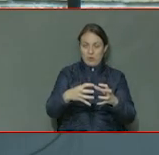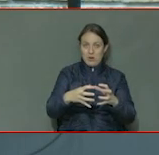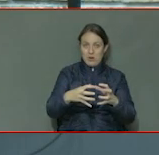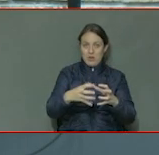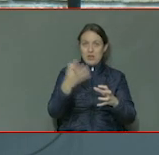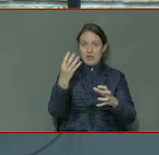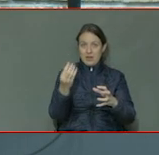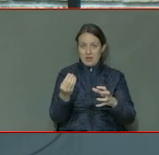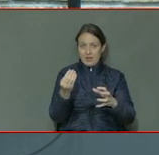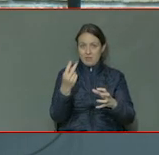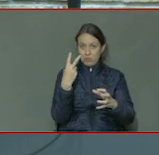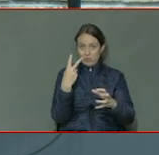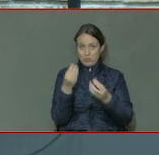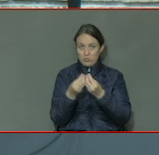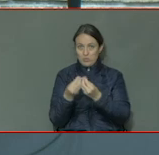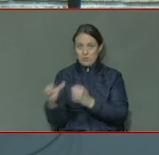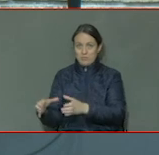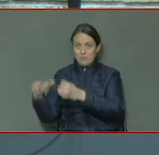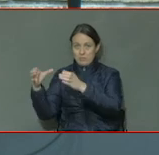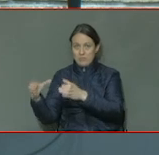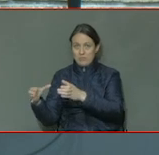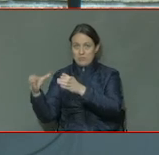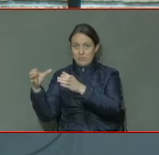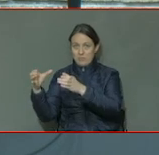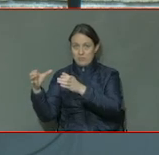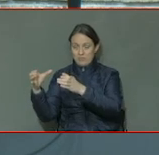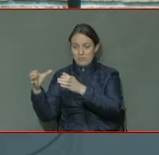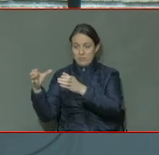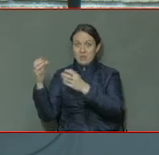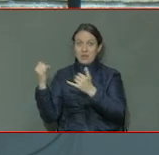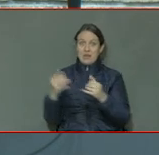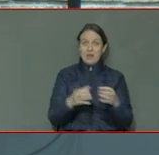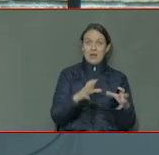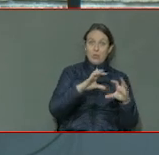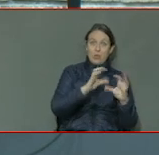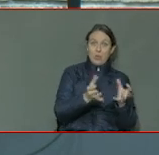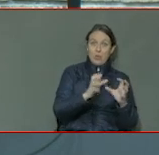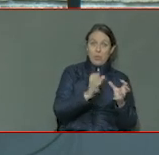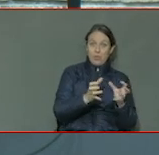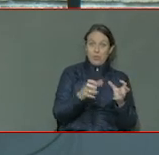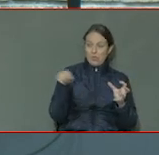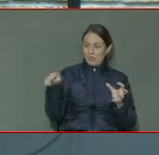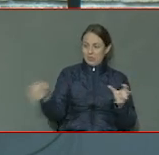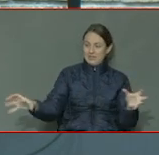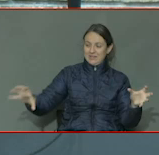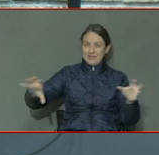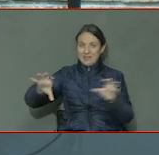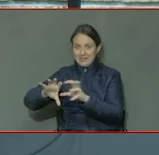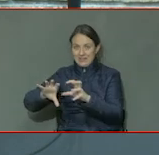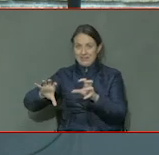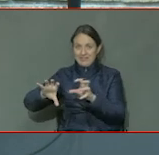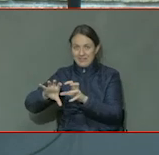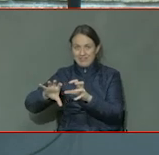container, two objects. Afterwards, the ball is stuck inside the container, so that moves as